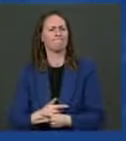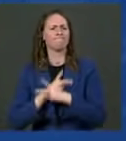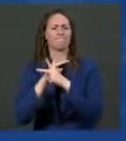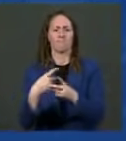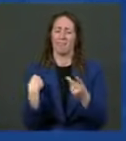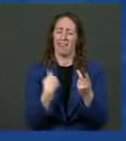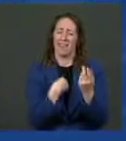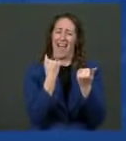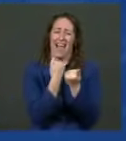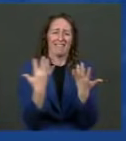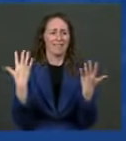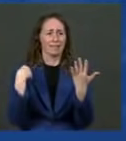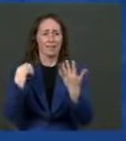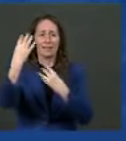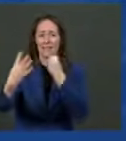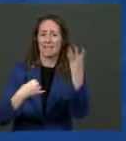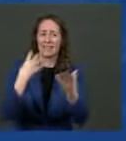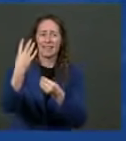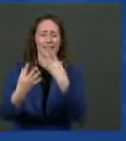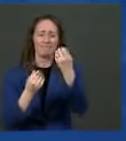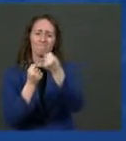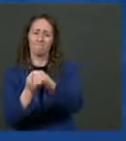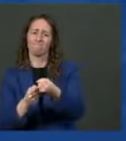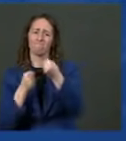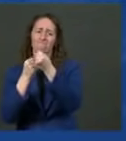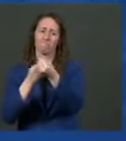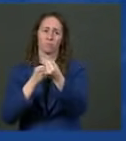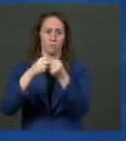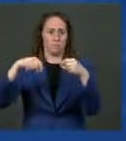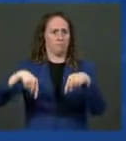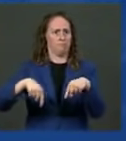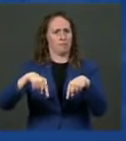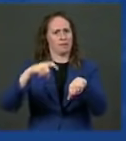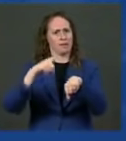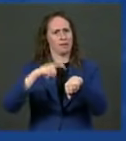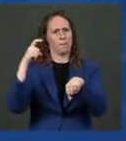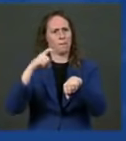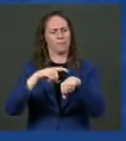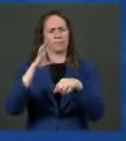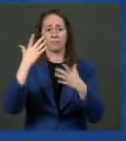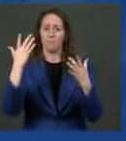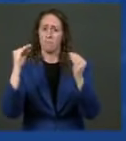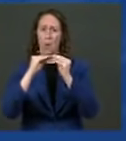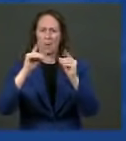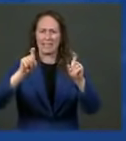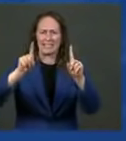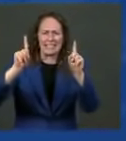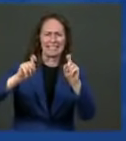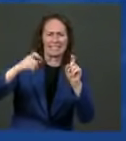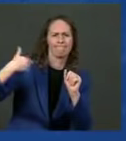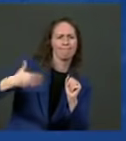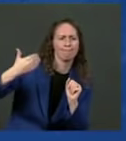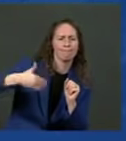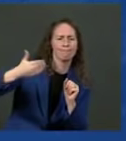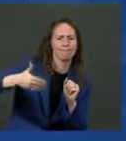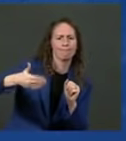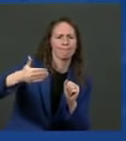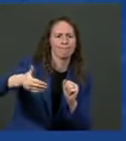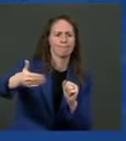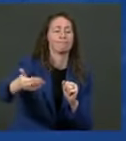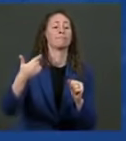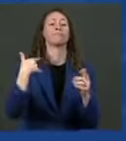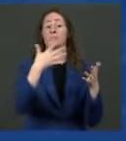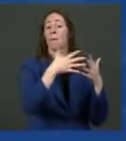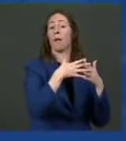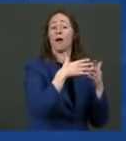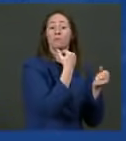well, especially on increasing testing. We provided funding through the American Rescue Plan to implement testing